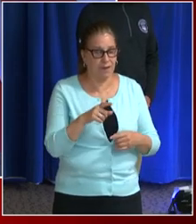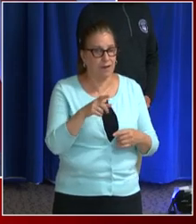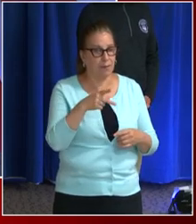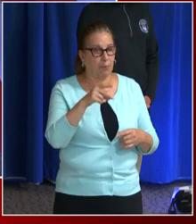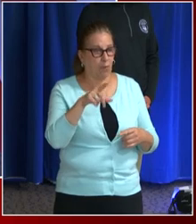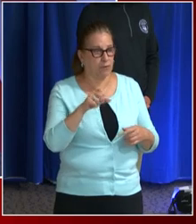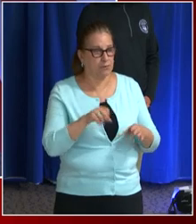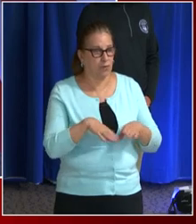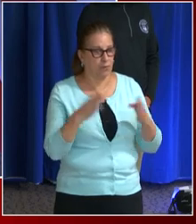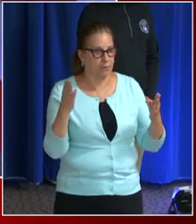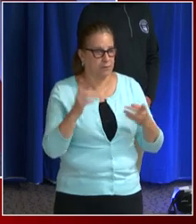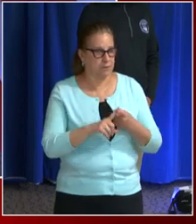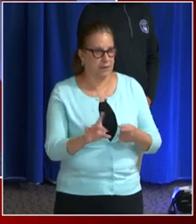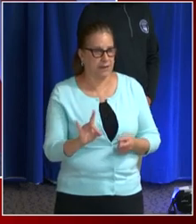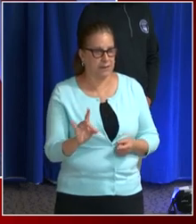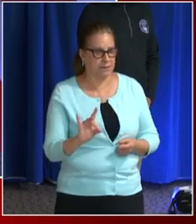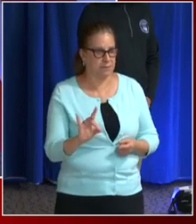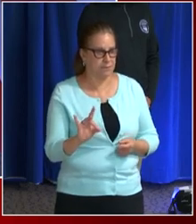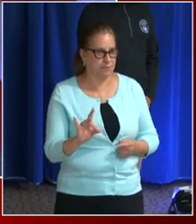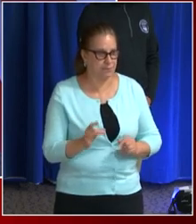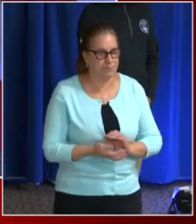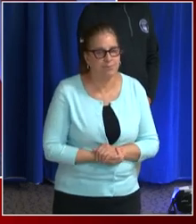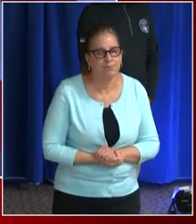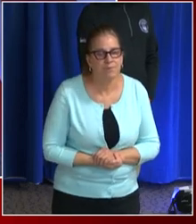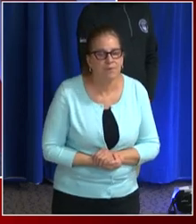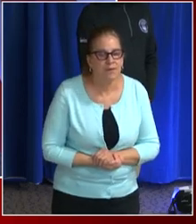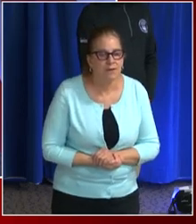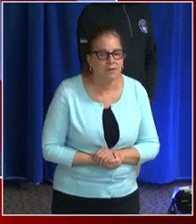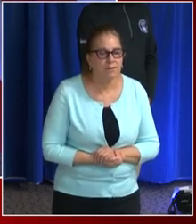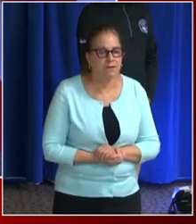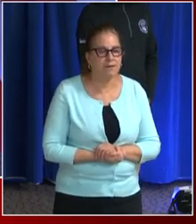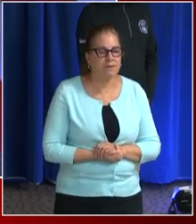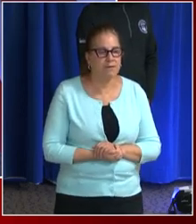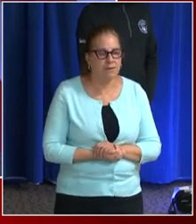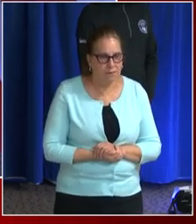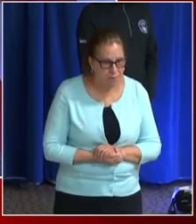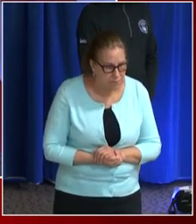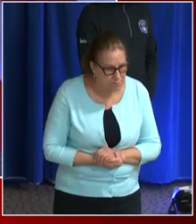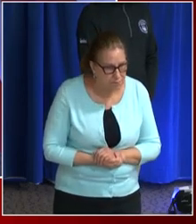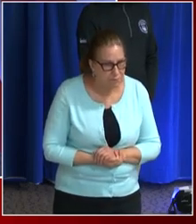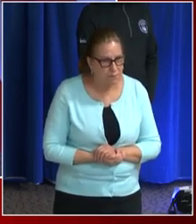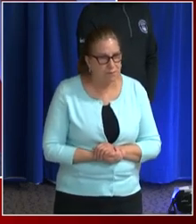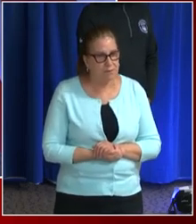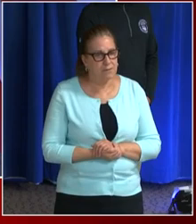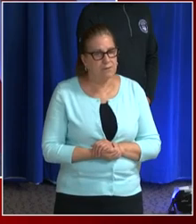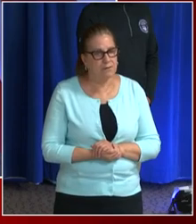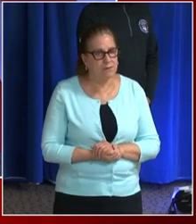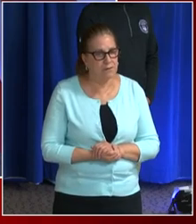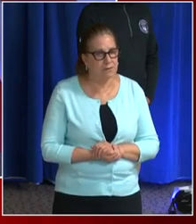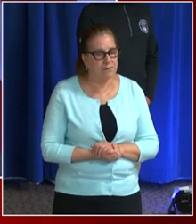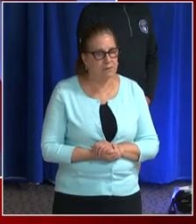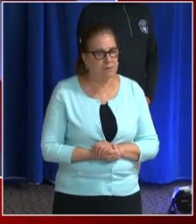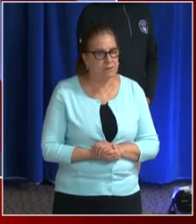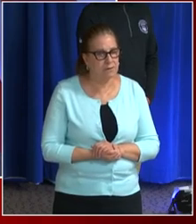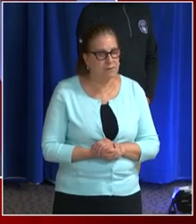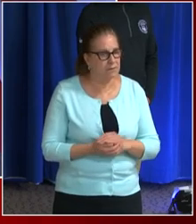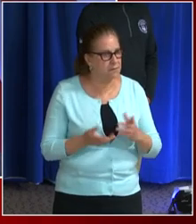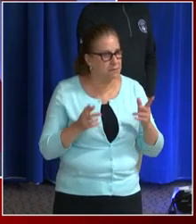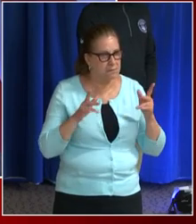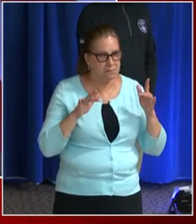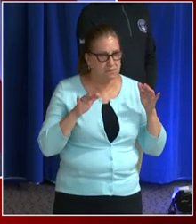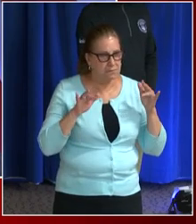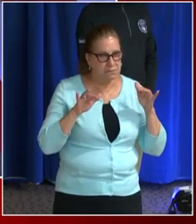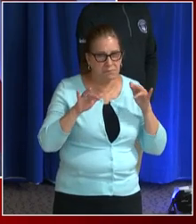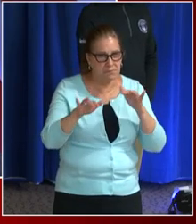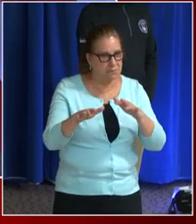8 p.m. I've been struck by the light traffic at all of the voting centers throughout